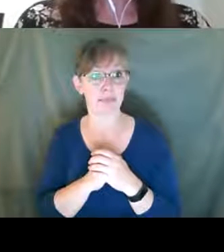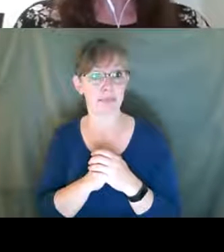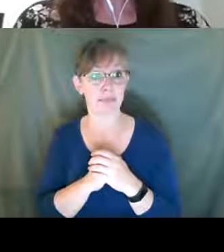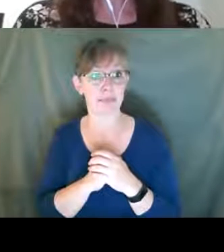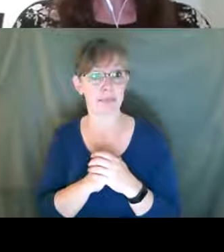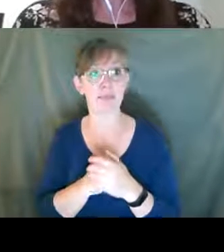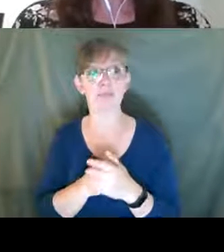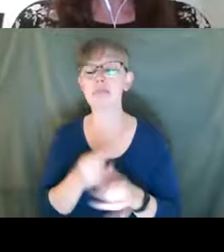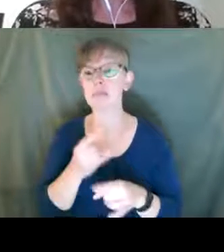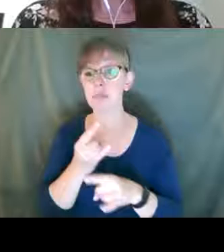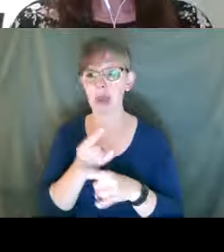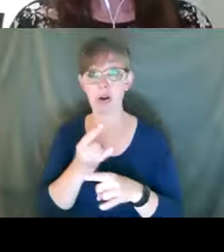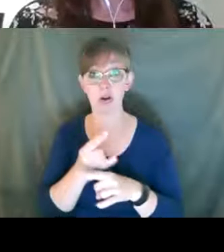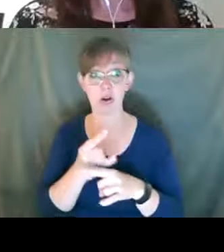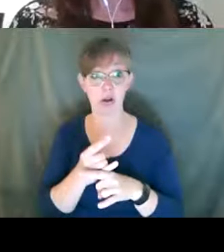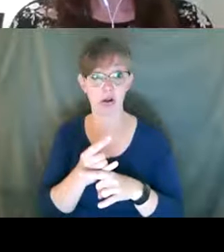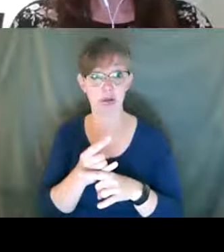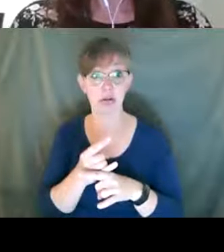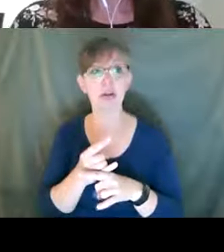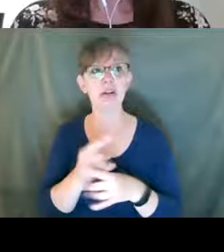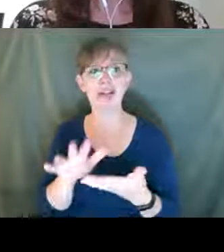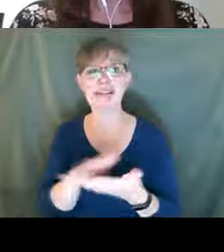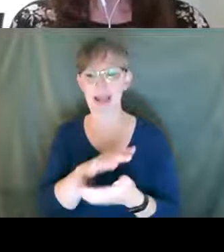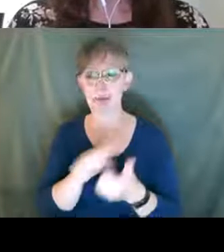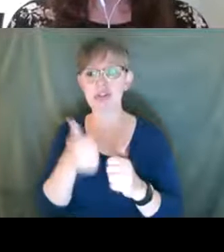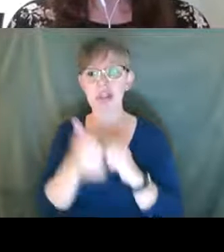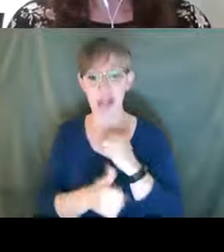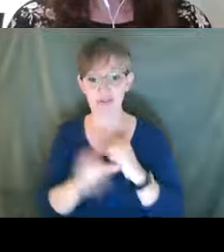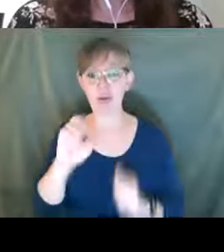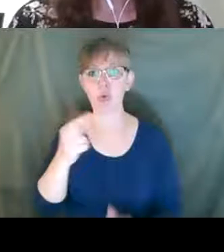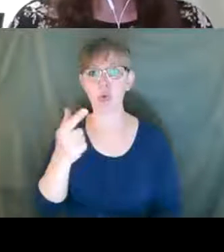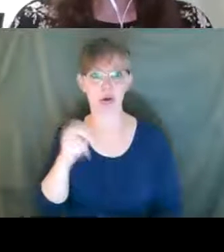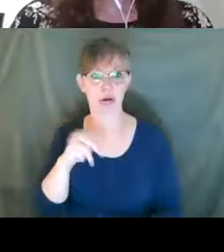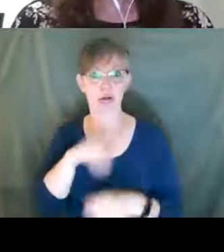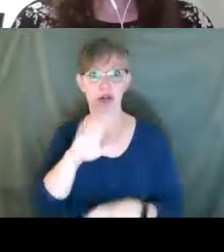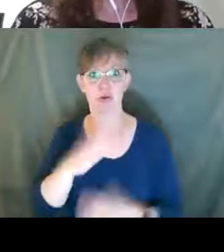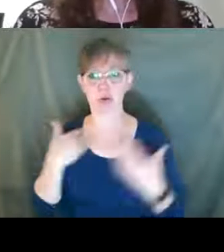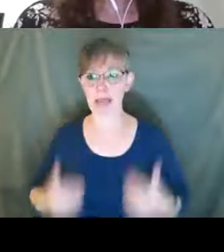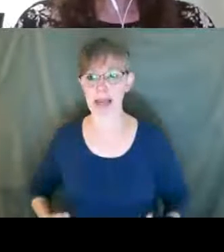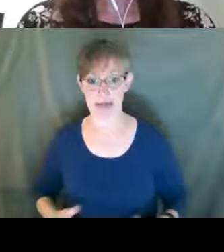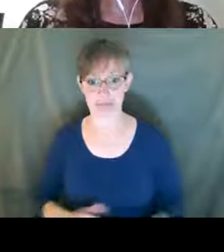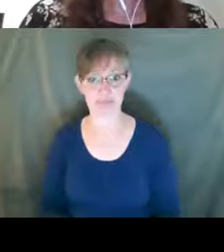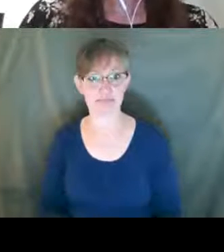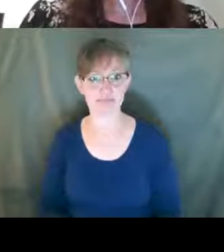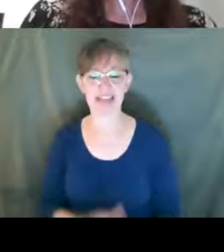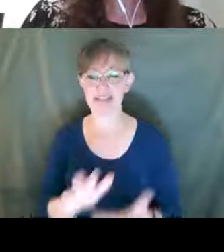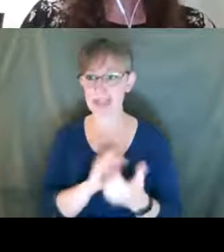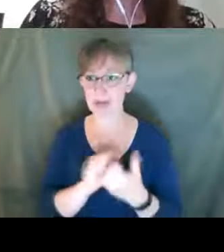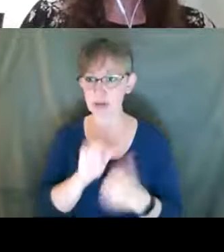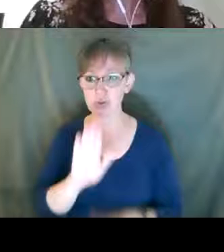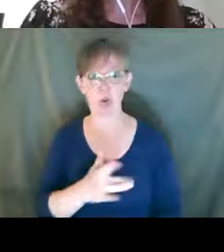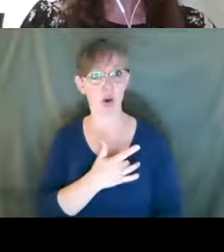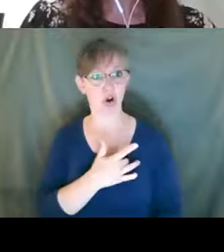Alcohol damages every body or every organ in the body. The heart, as